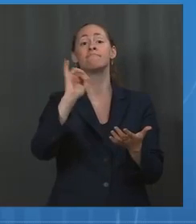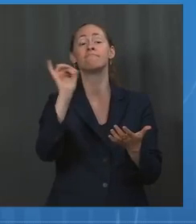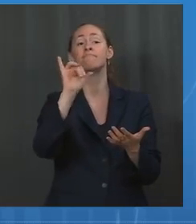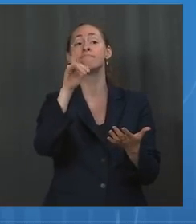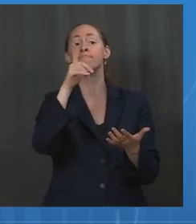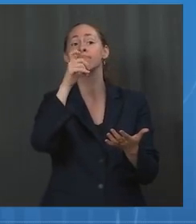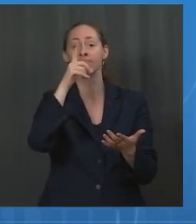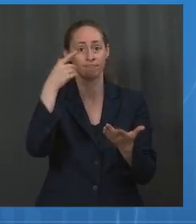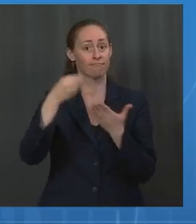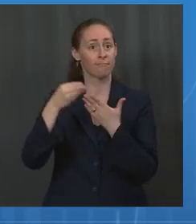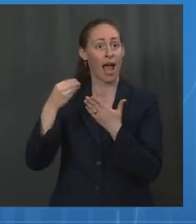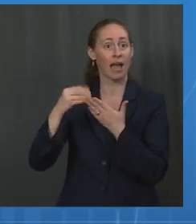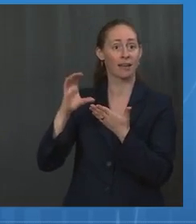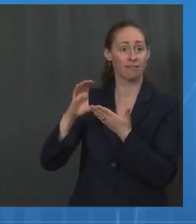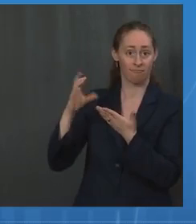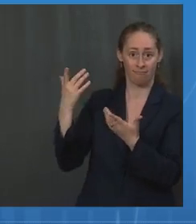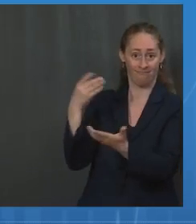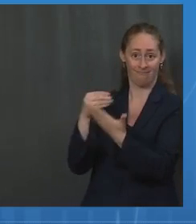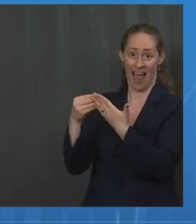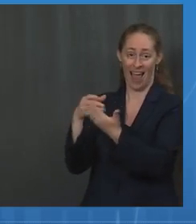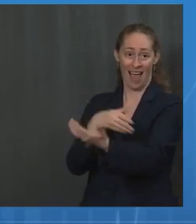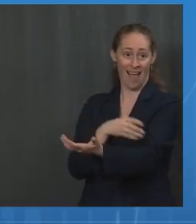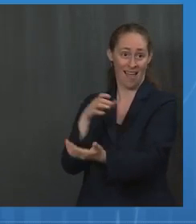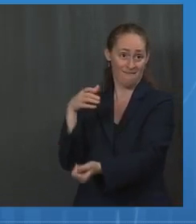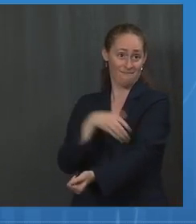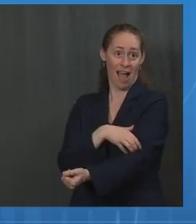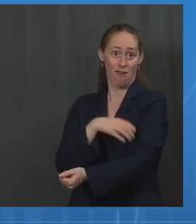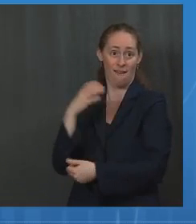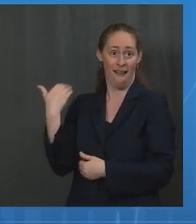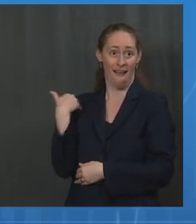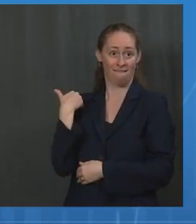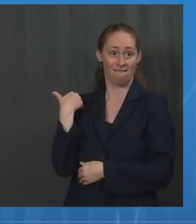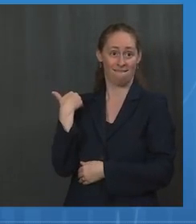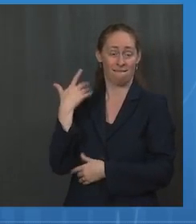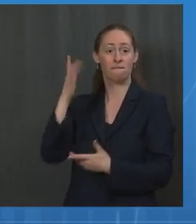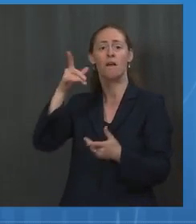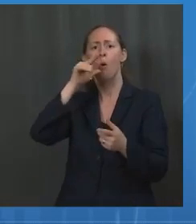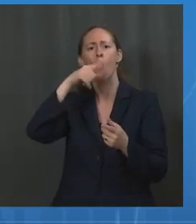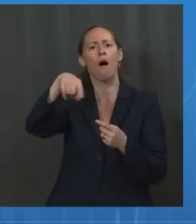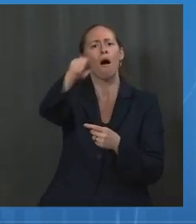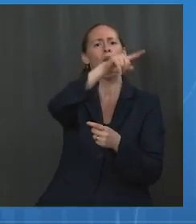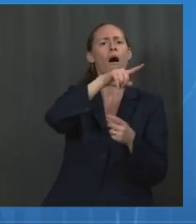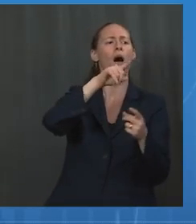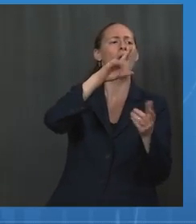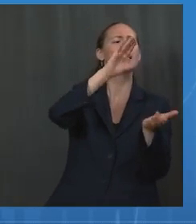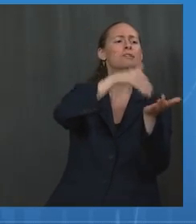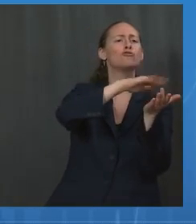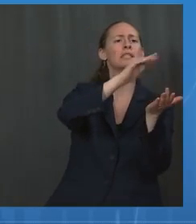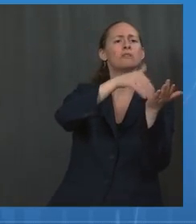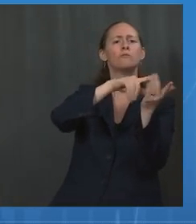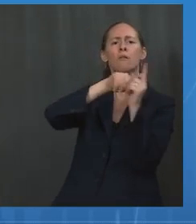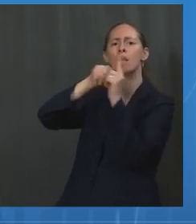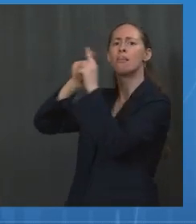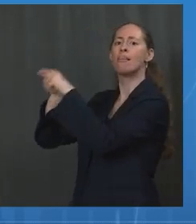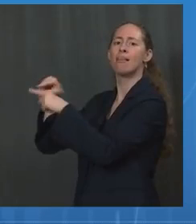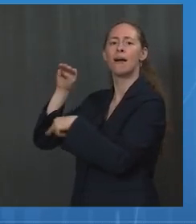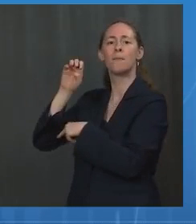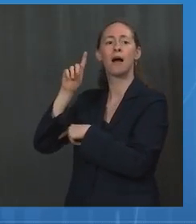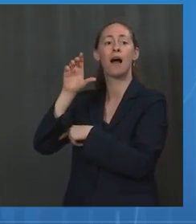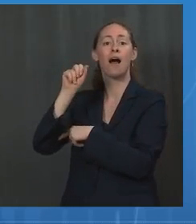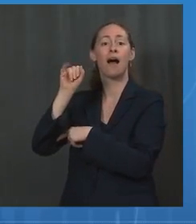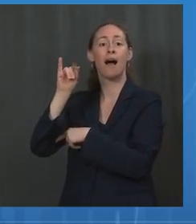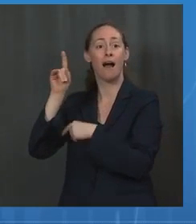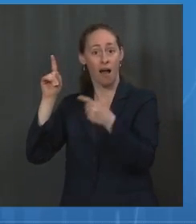payer through CMS, which is Medicare and Medicaid, to require